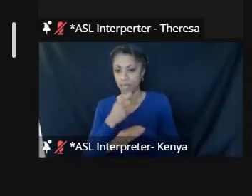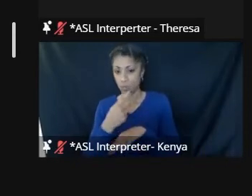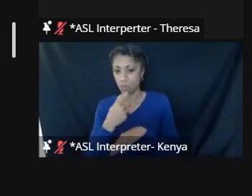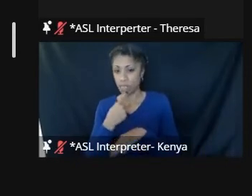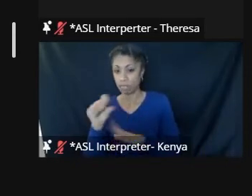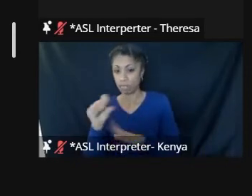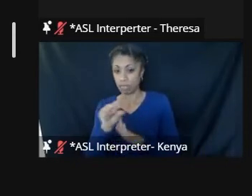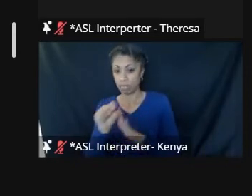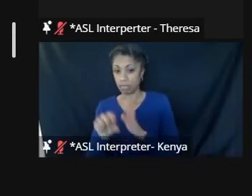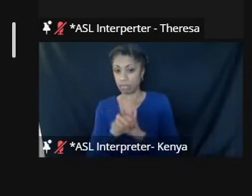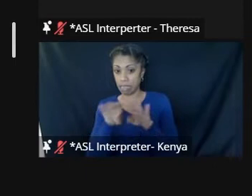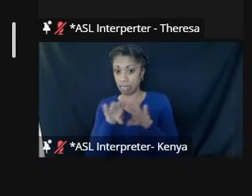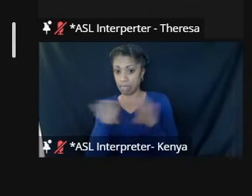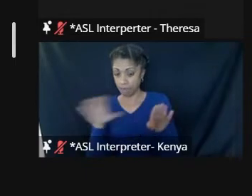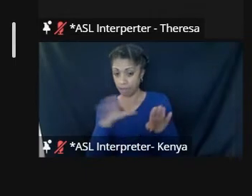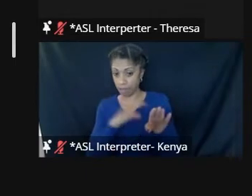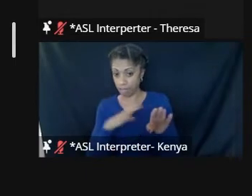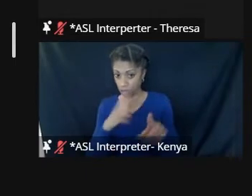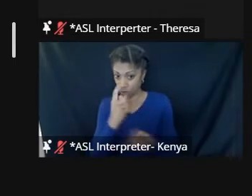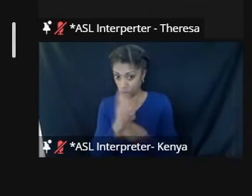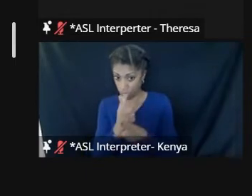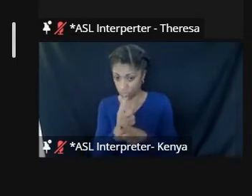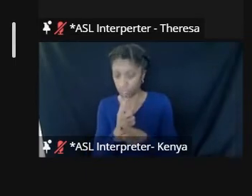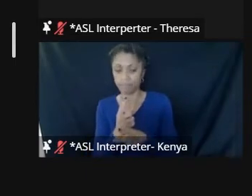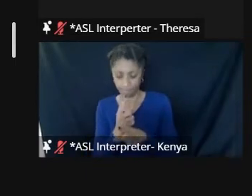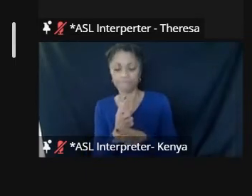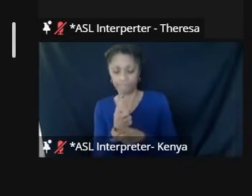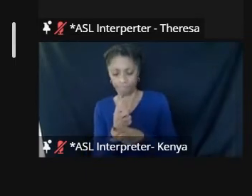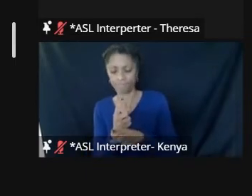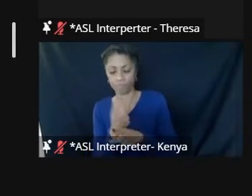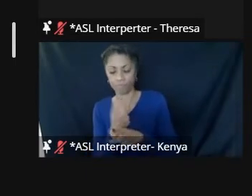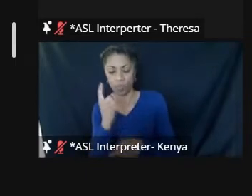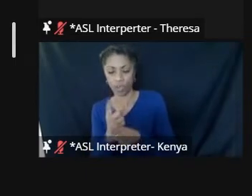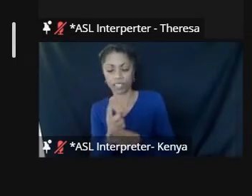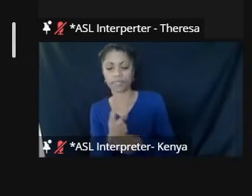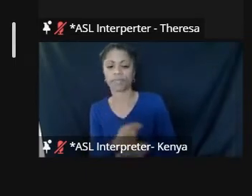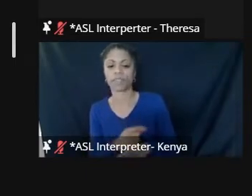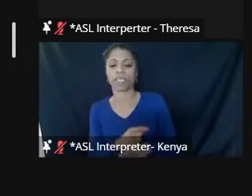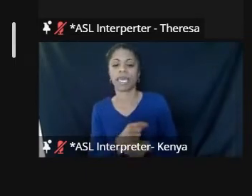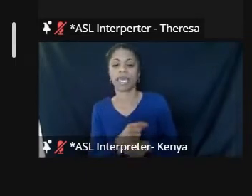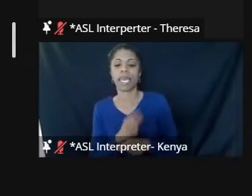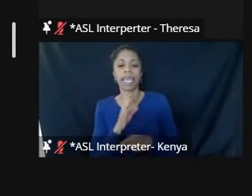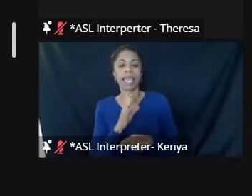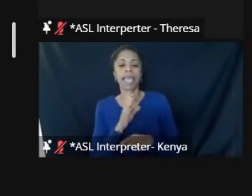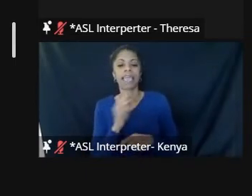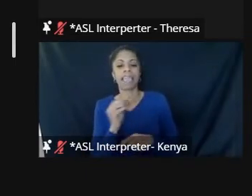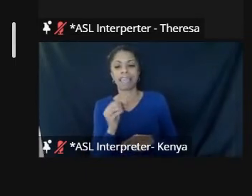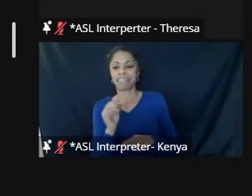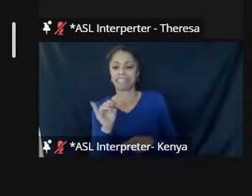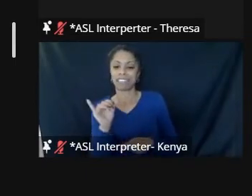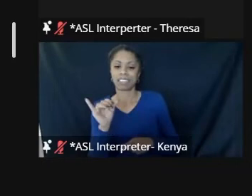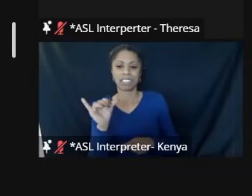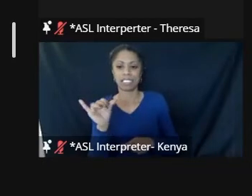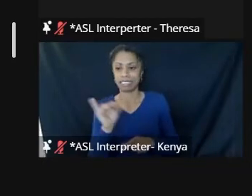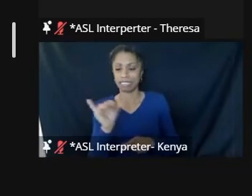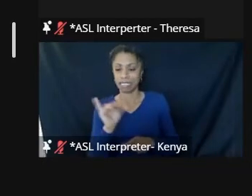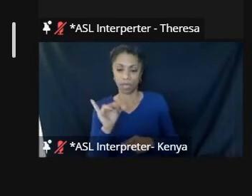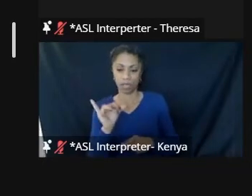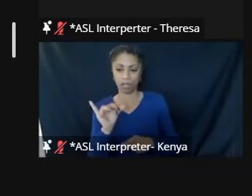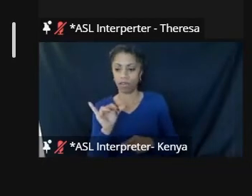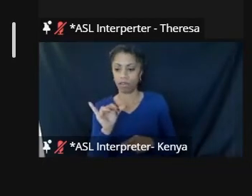council, correct? Right. Mm-hmm. Okay. Yep. And sort of in a similar way that we were